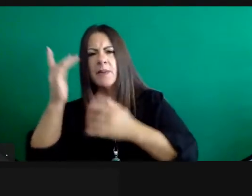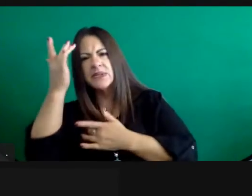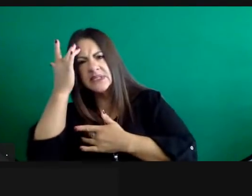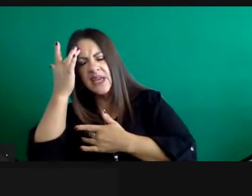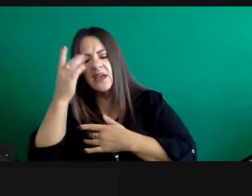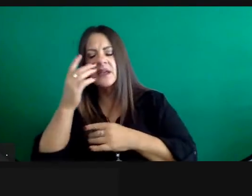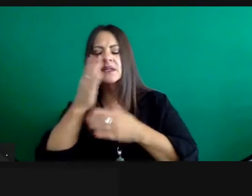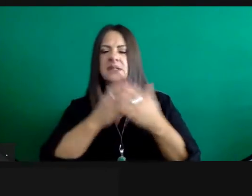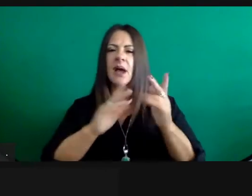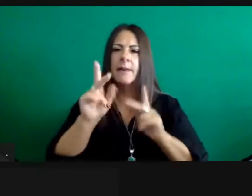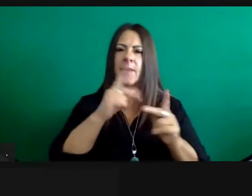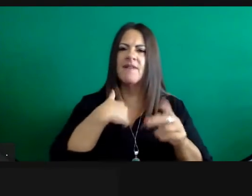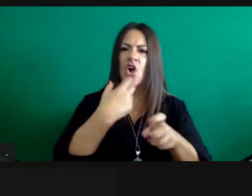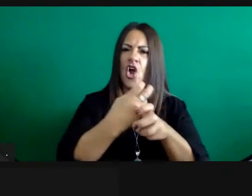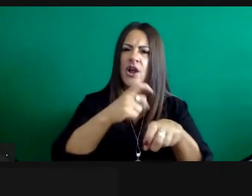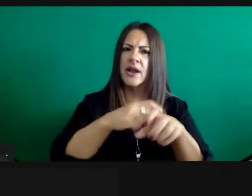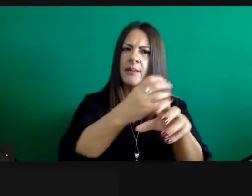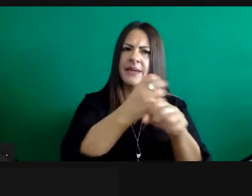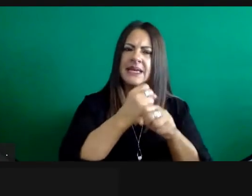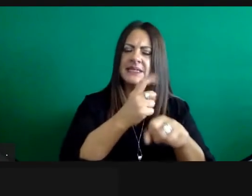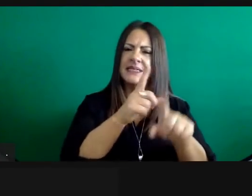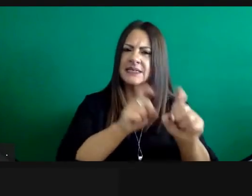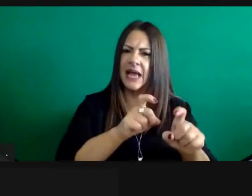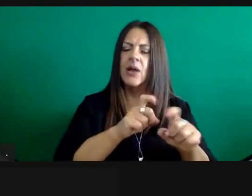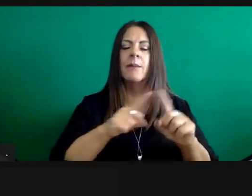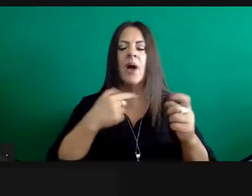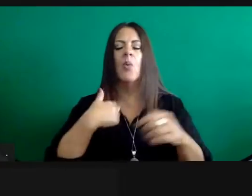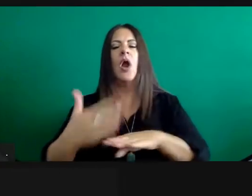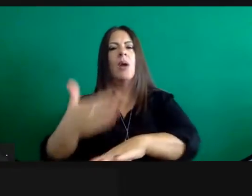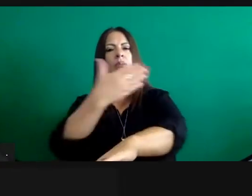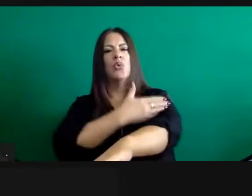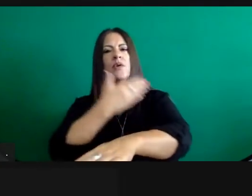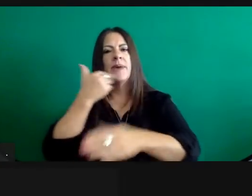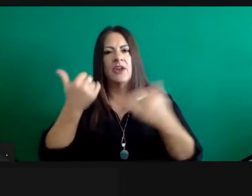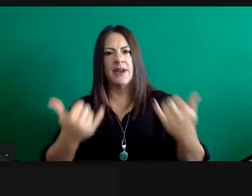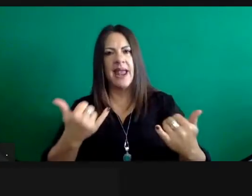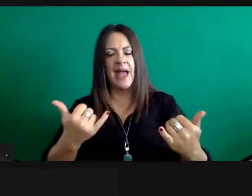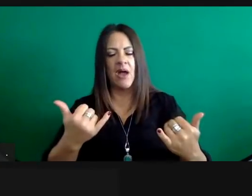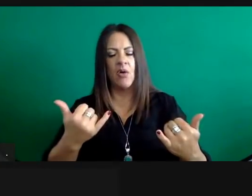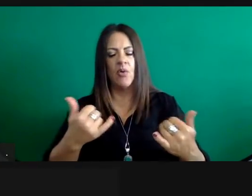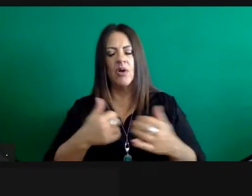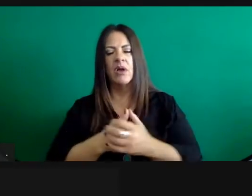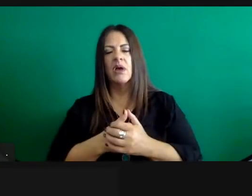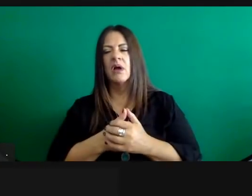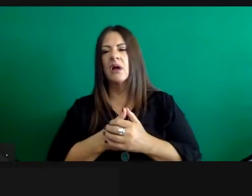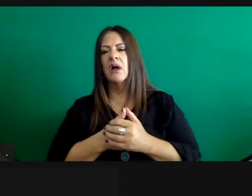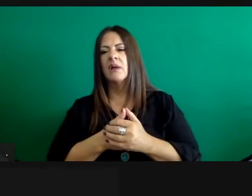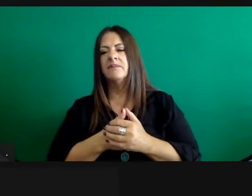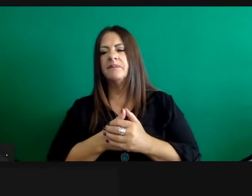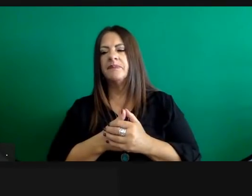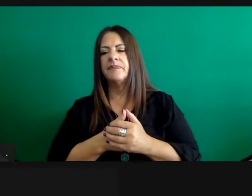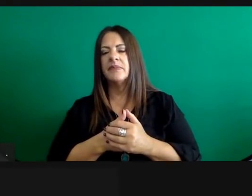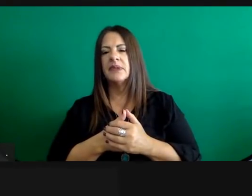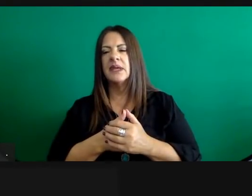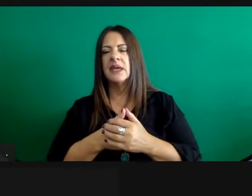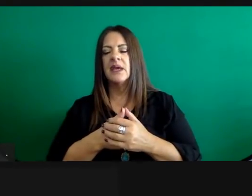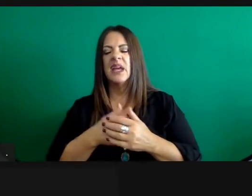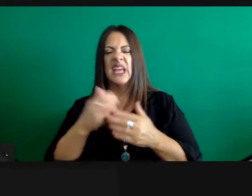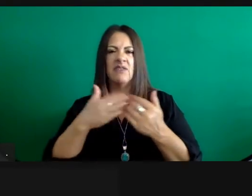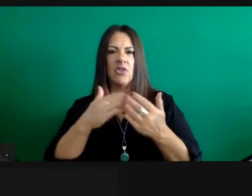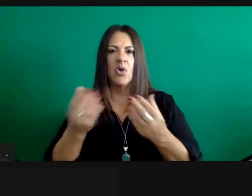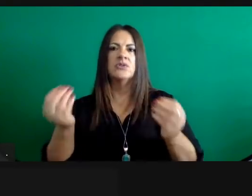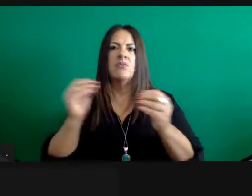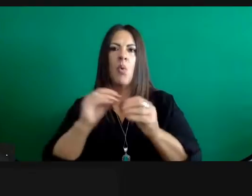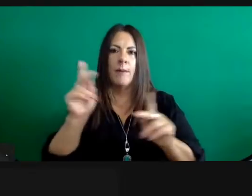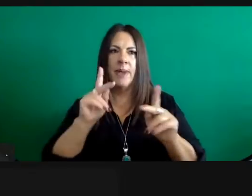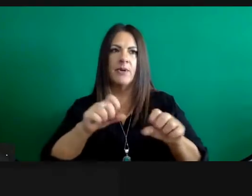test. Thankfully, we're doing much better this time around, even despite greater pressures and surge on testing than we